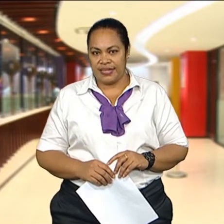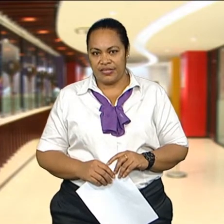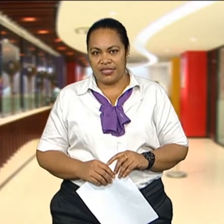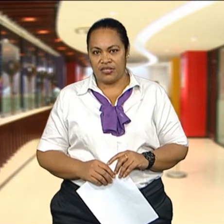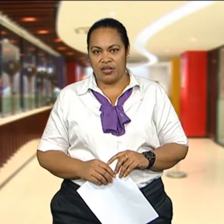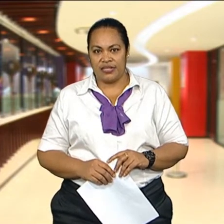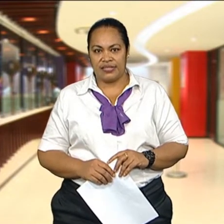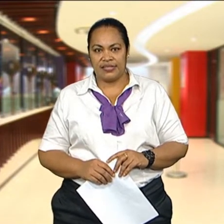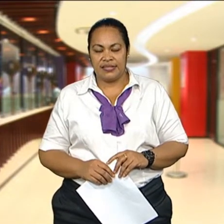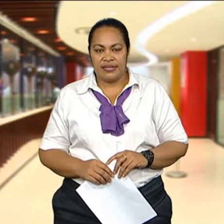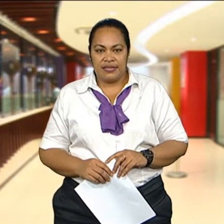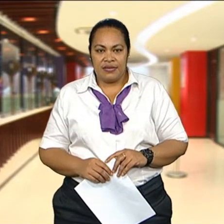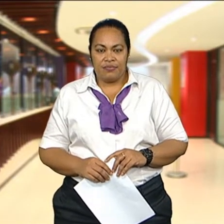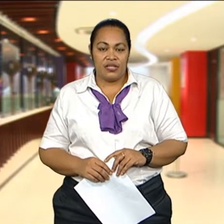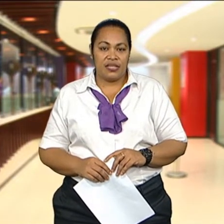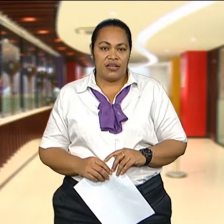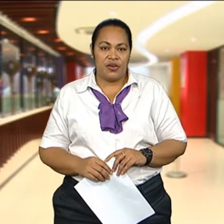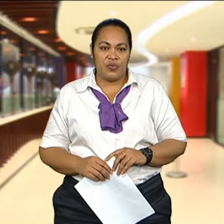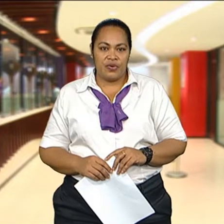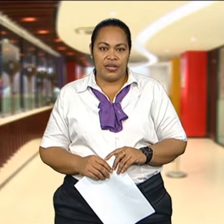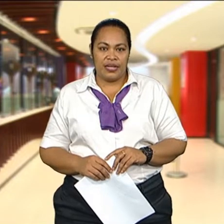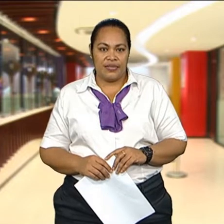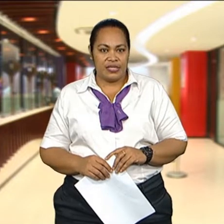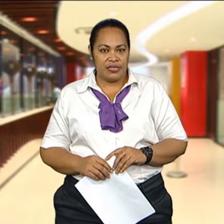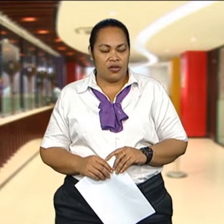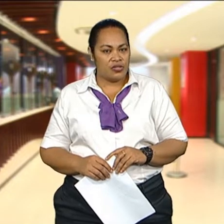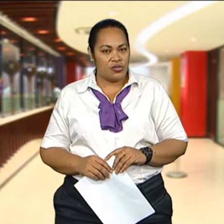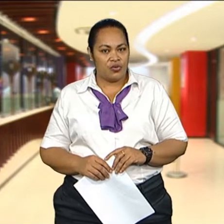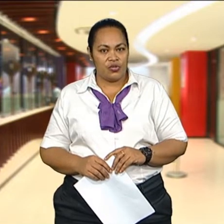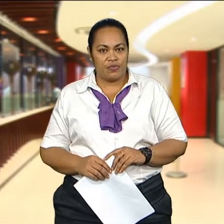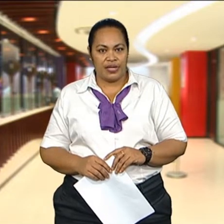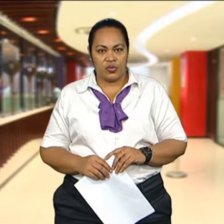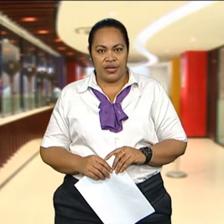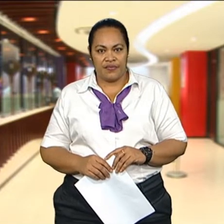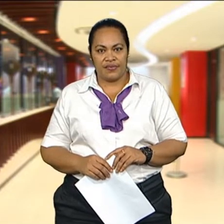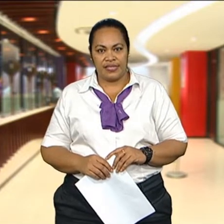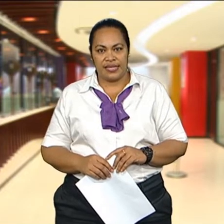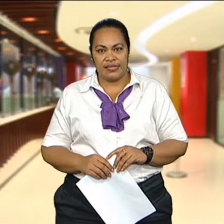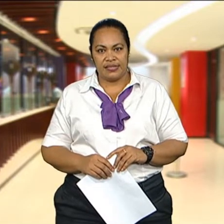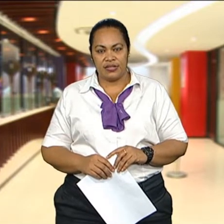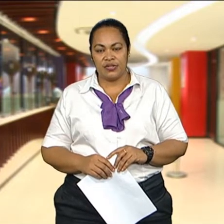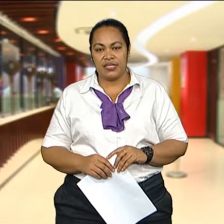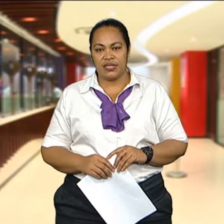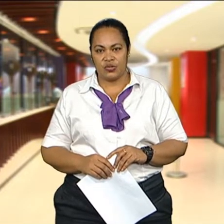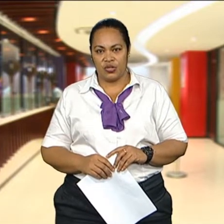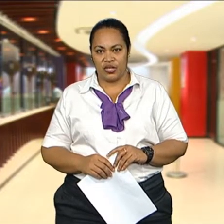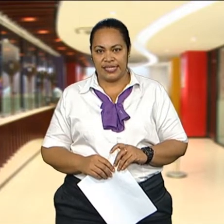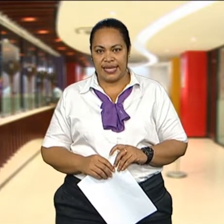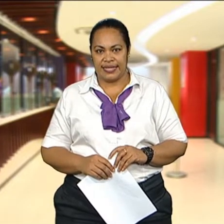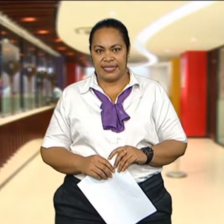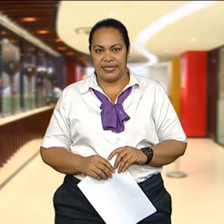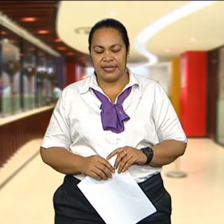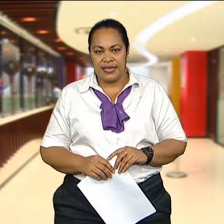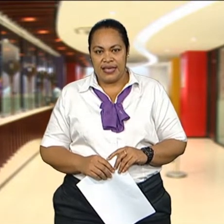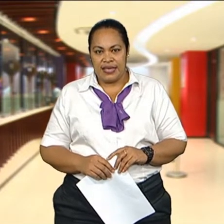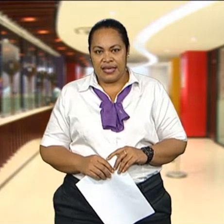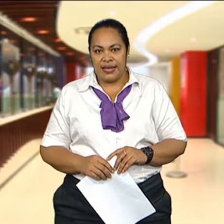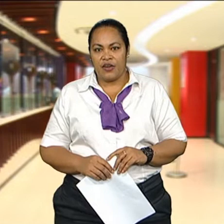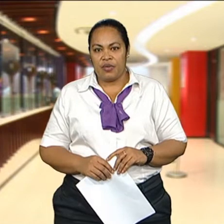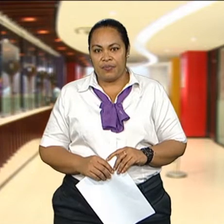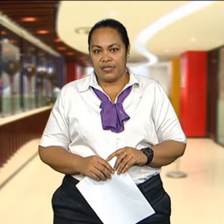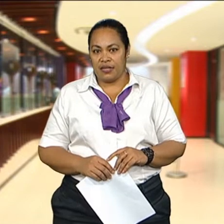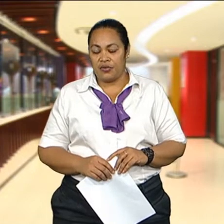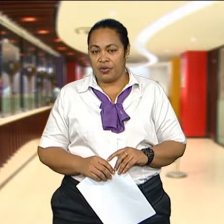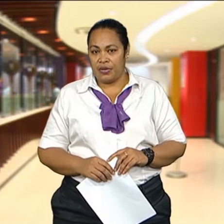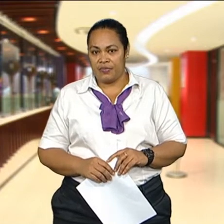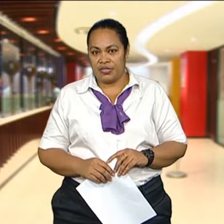at $17. Port Denarau Marina Limited also rose by 25 cents, closing at $2.80, and